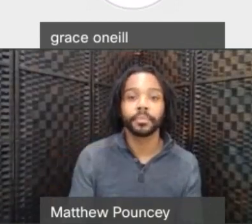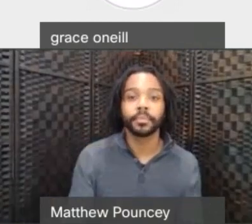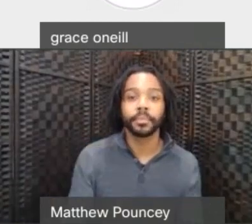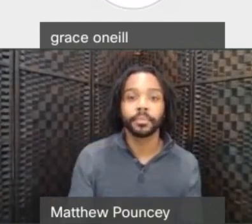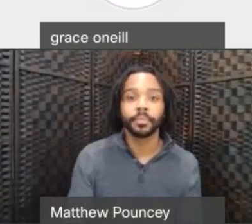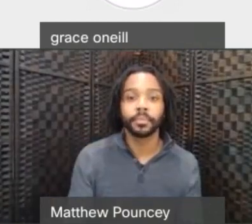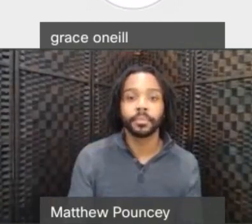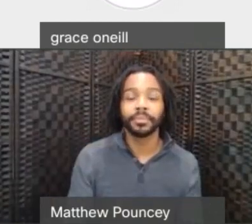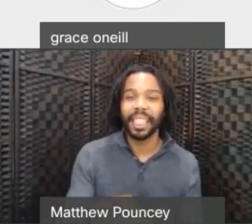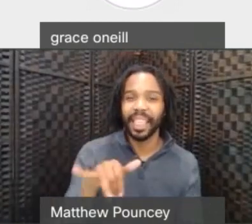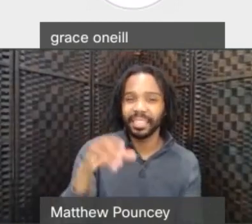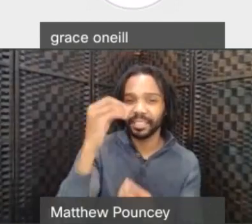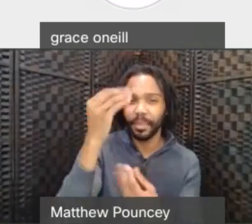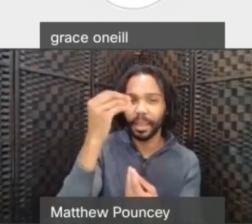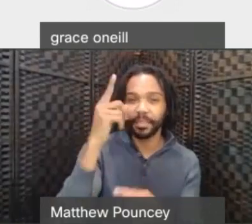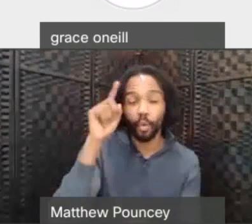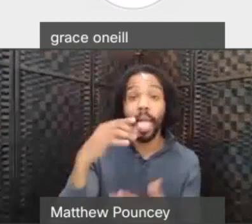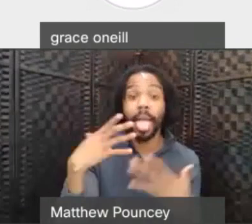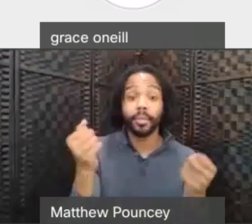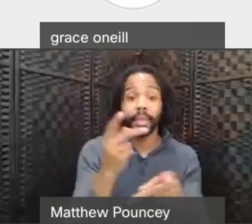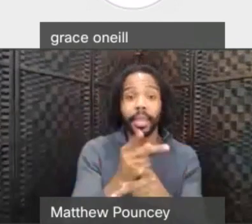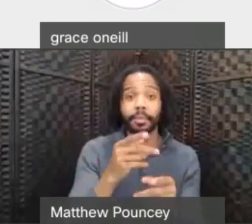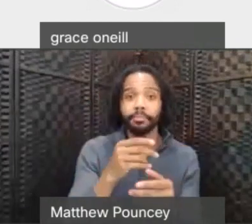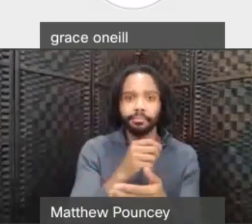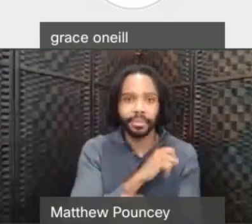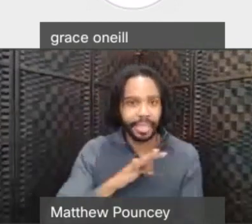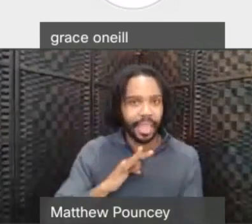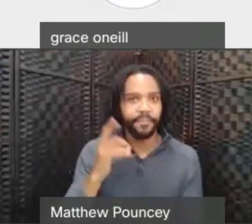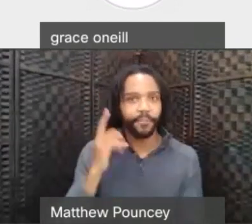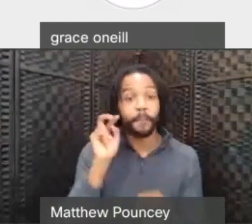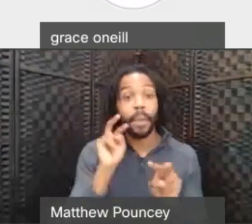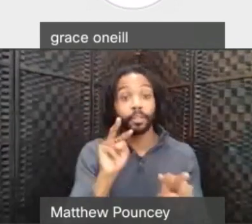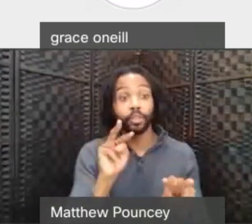guidance for healthcare personnel for monitoring, restriction, and return to work.